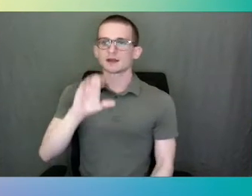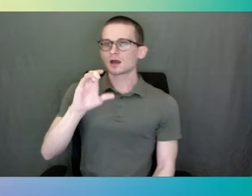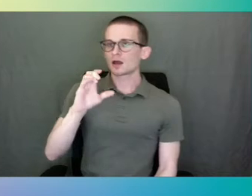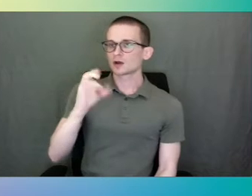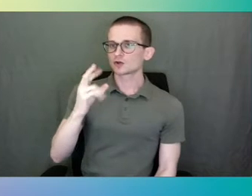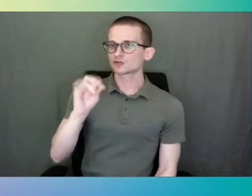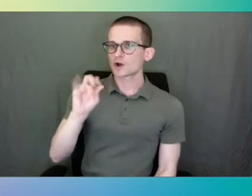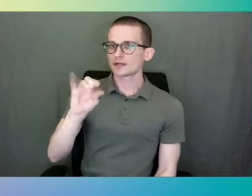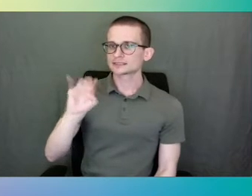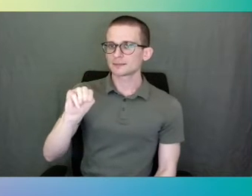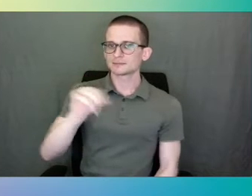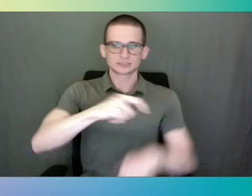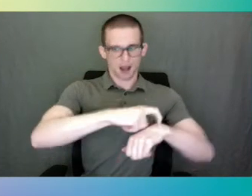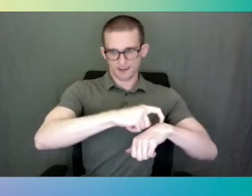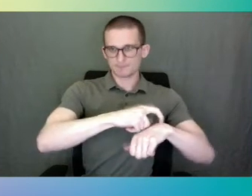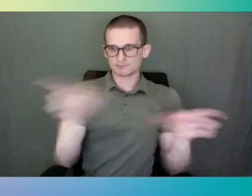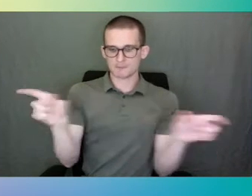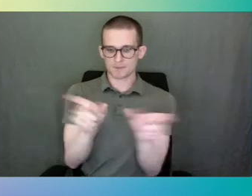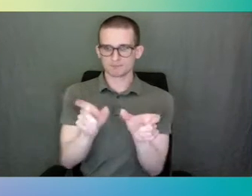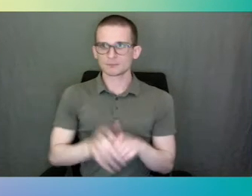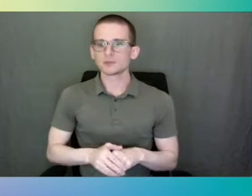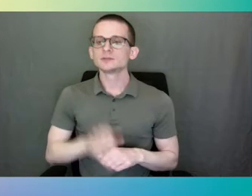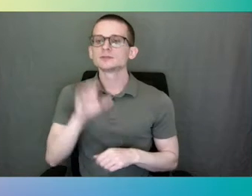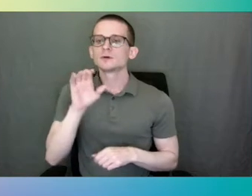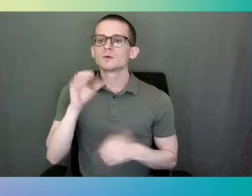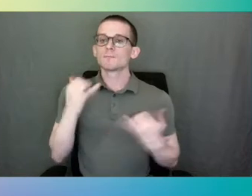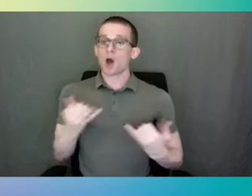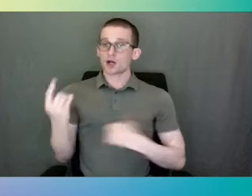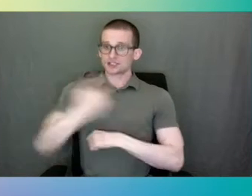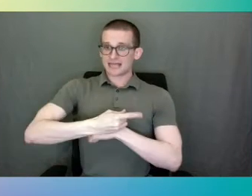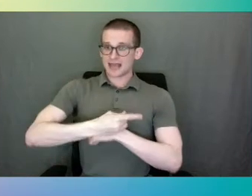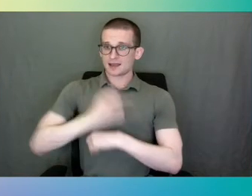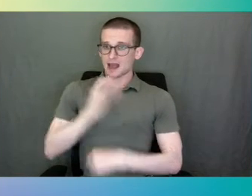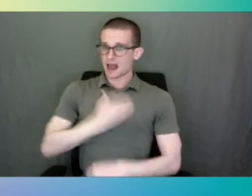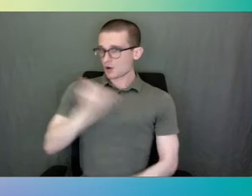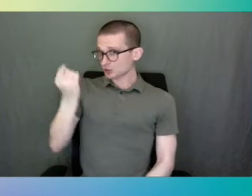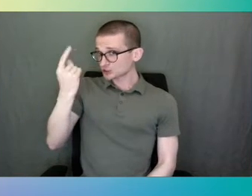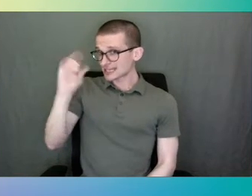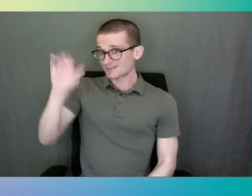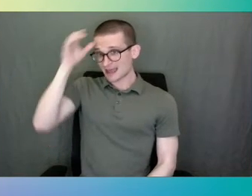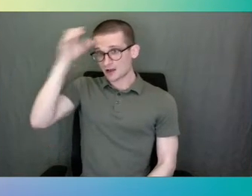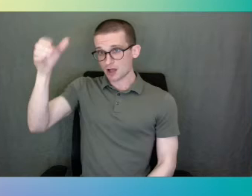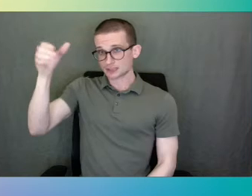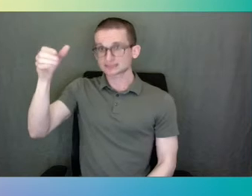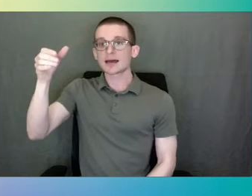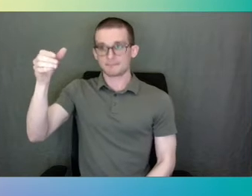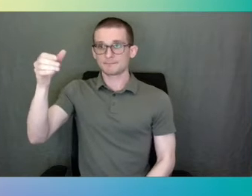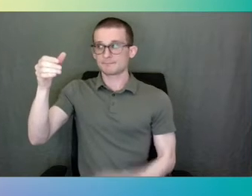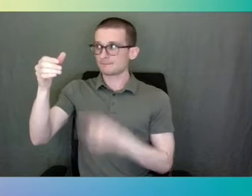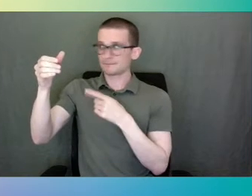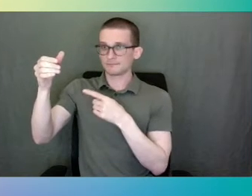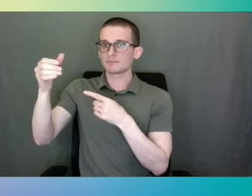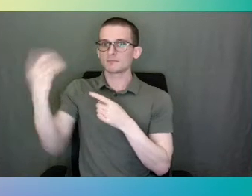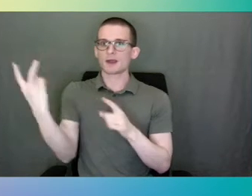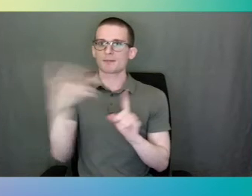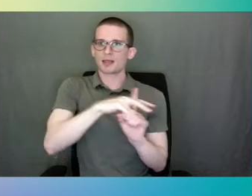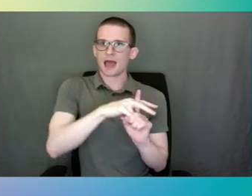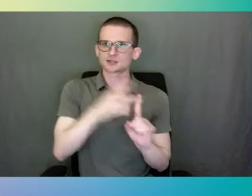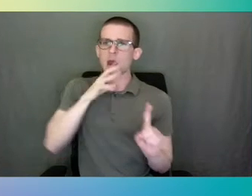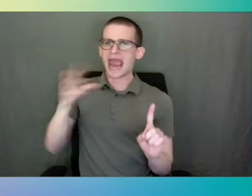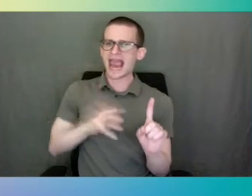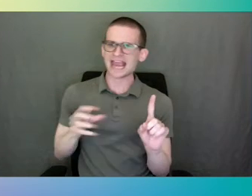when we take a modern day understanding of a concept and we plug it into an ancient document and expect to understand